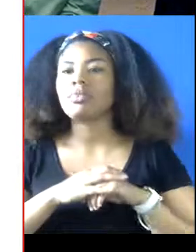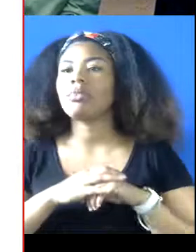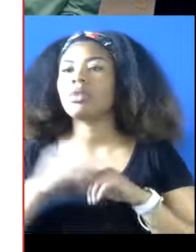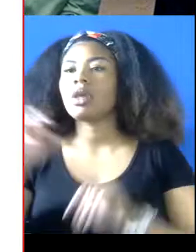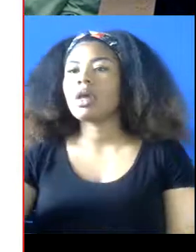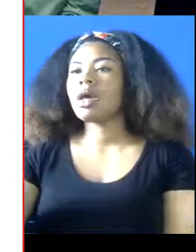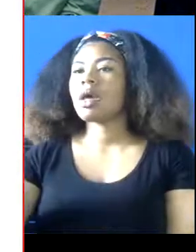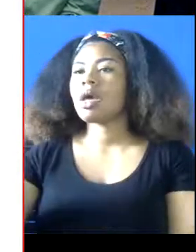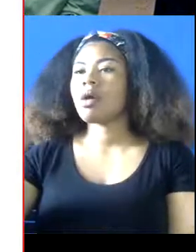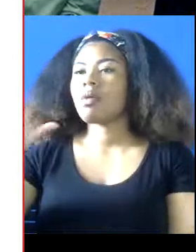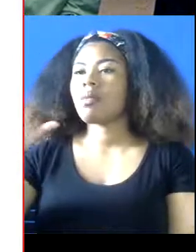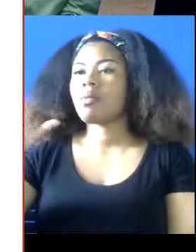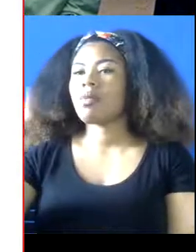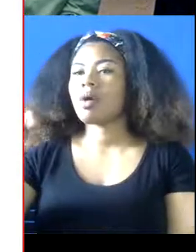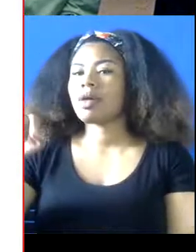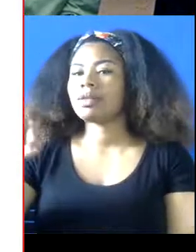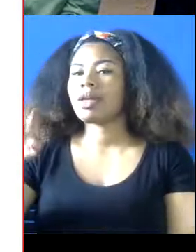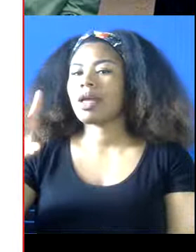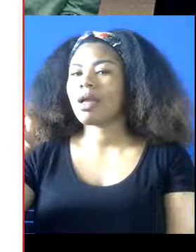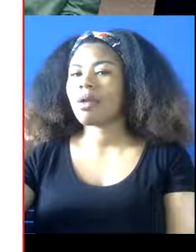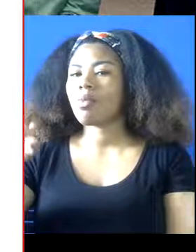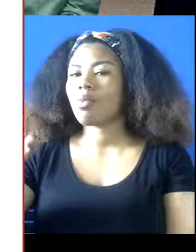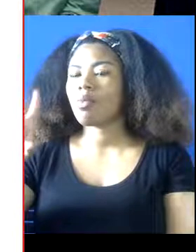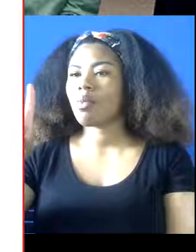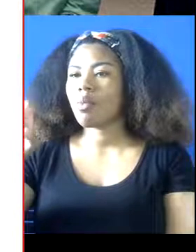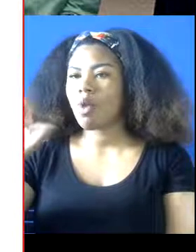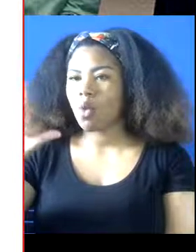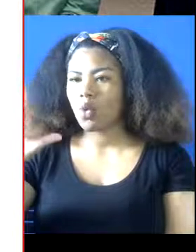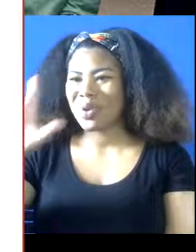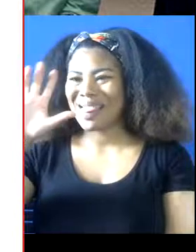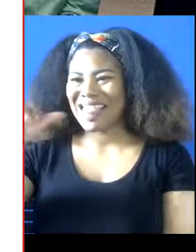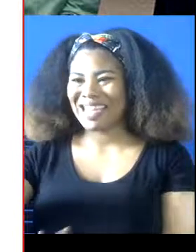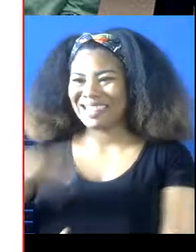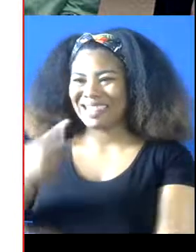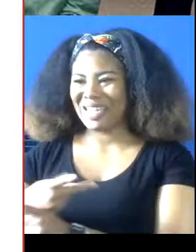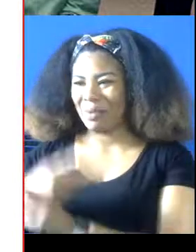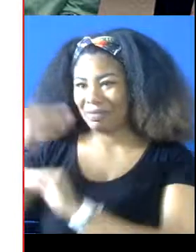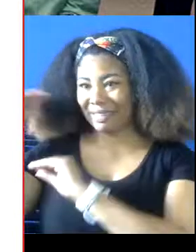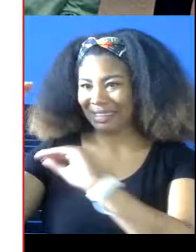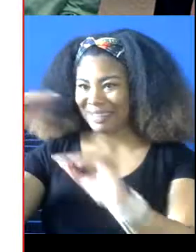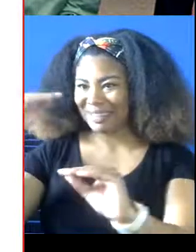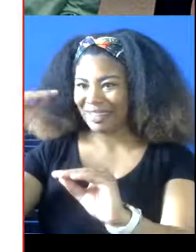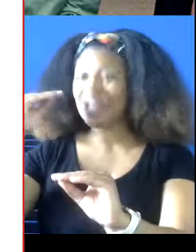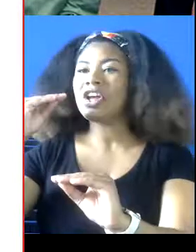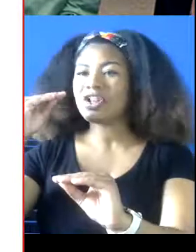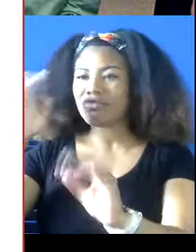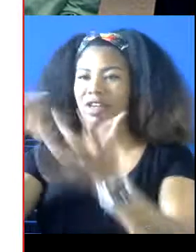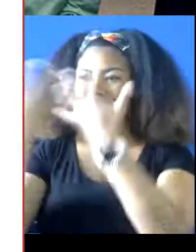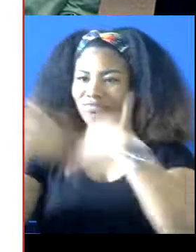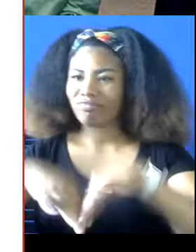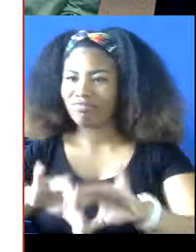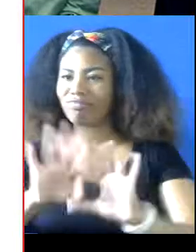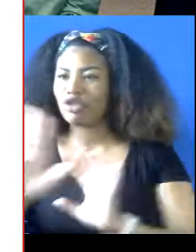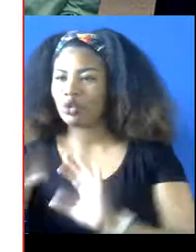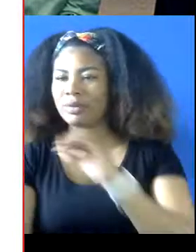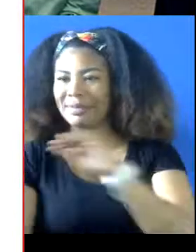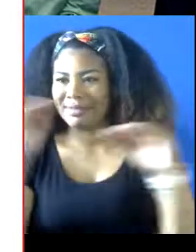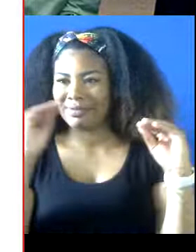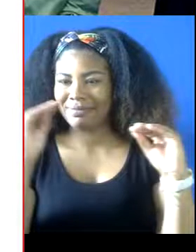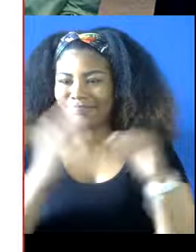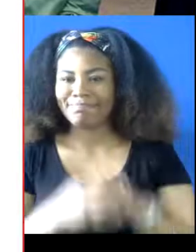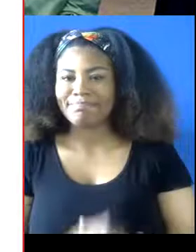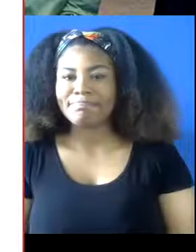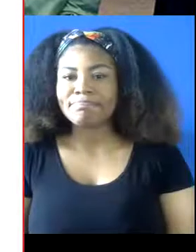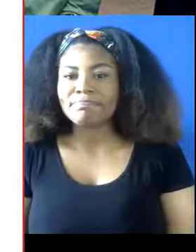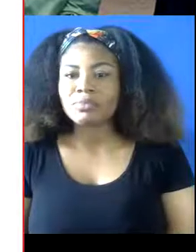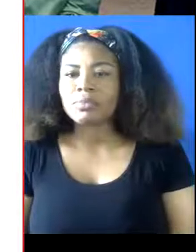multimodal. And where it is exactly where we need to head as far